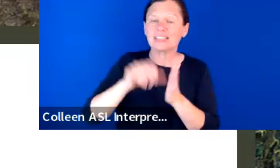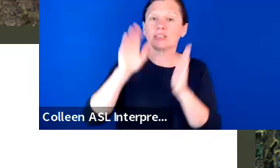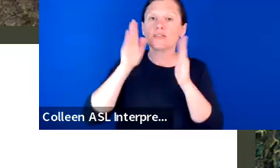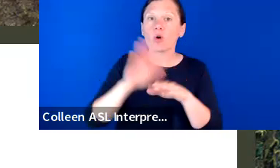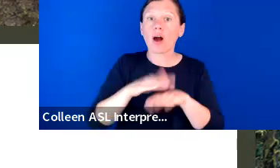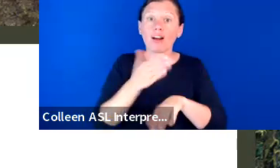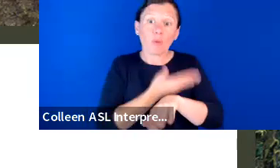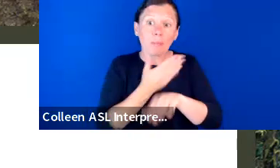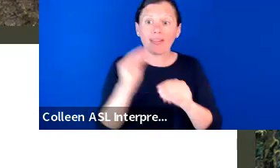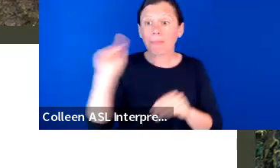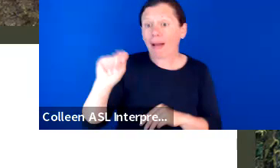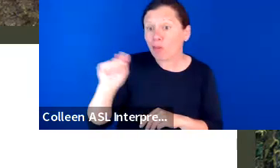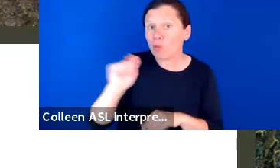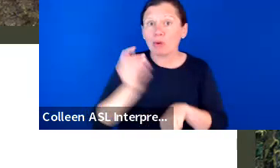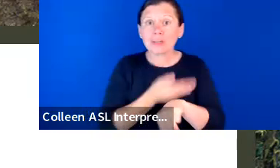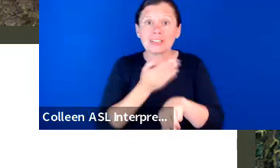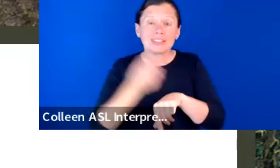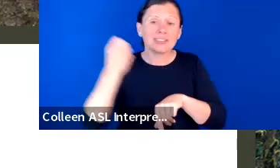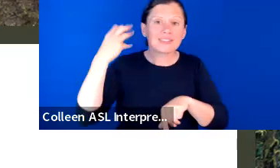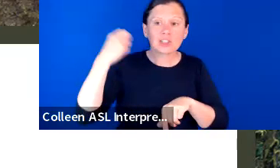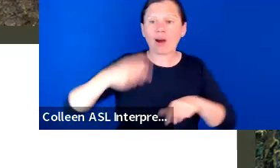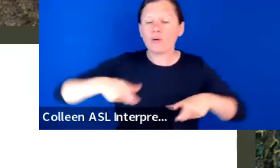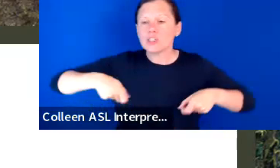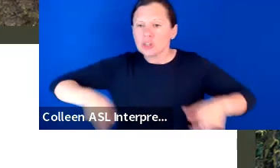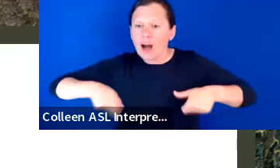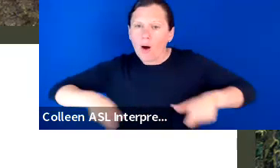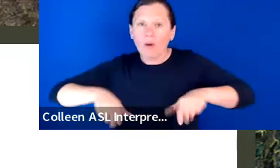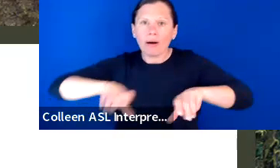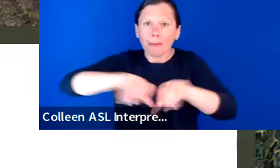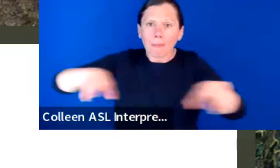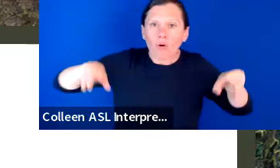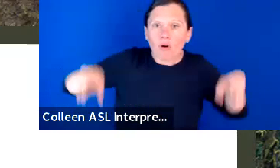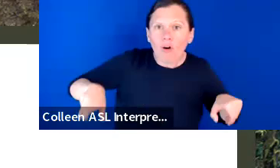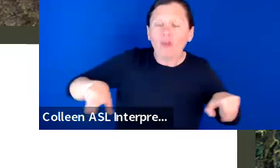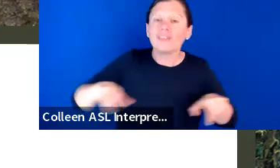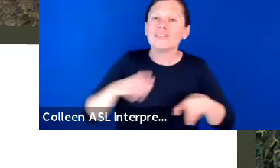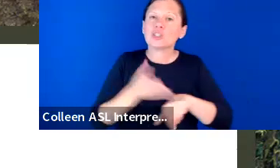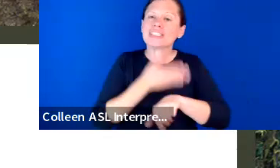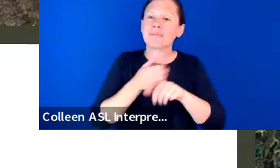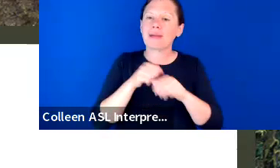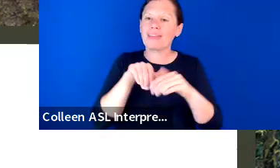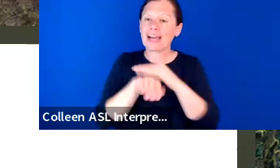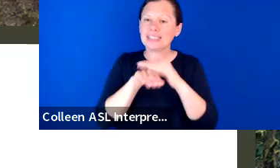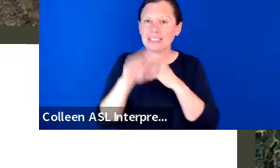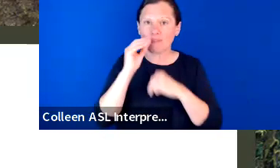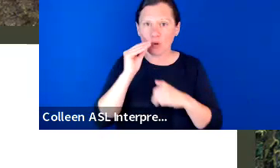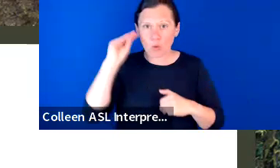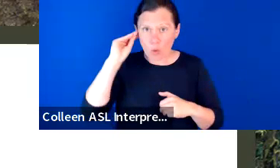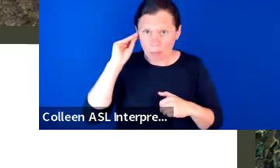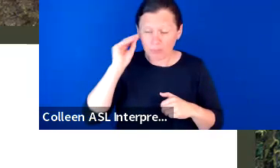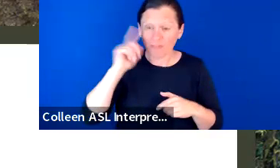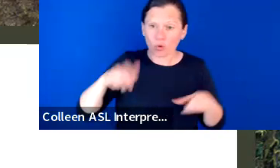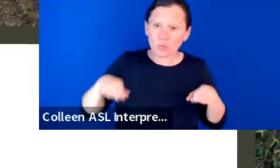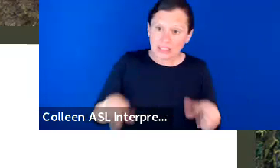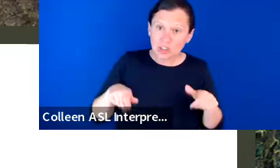or a wheelchair ramp to improve their home's accessibility. They could get an electric wheelchair or a scooter and have meals delivered for